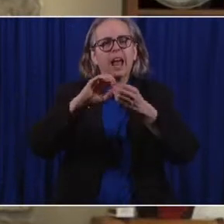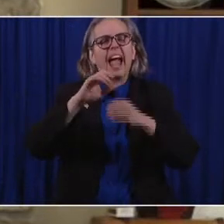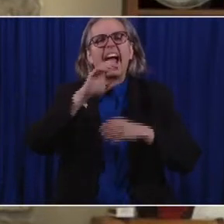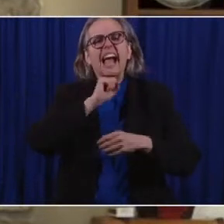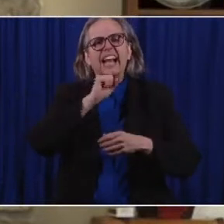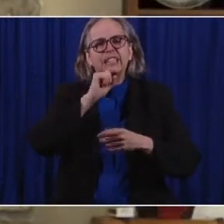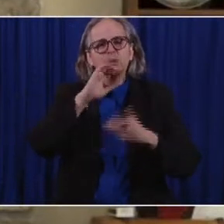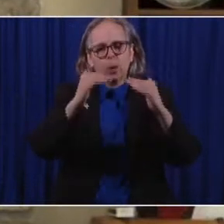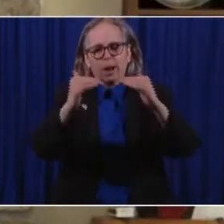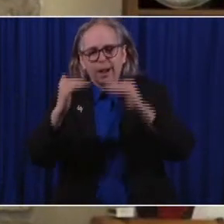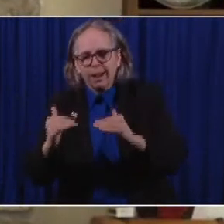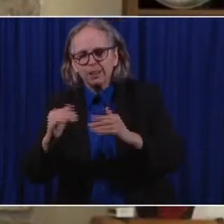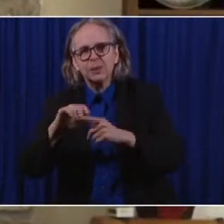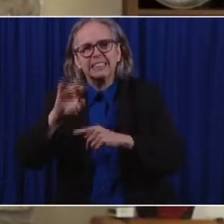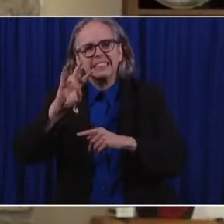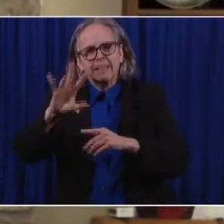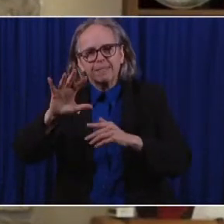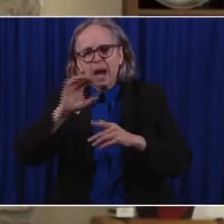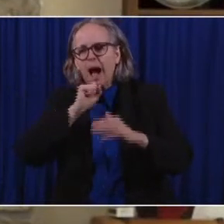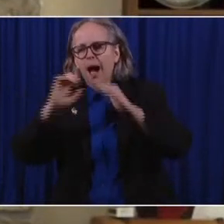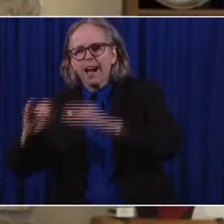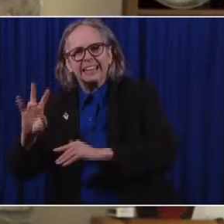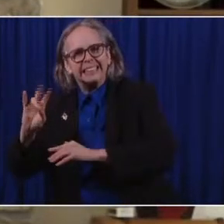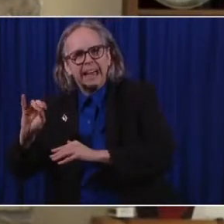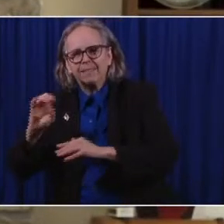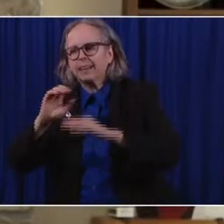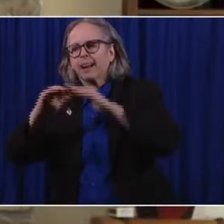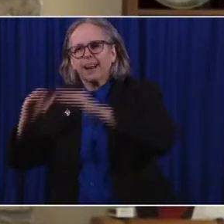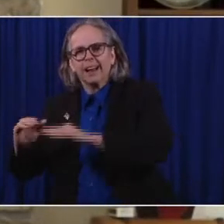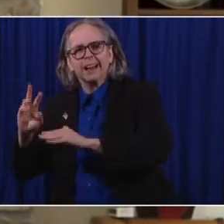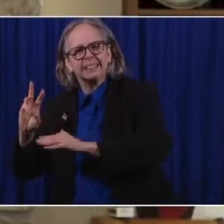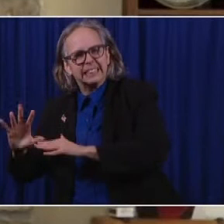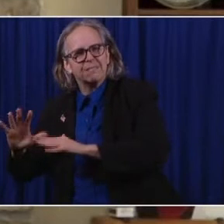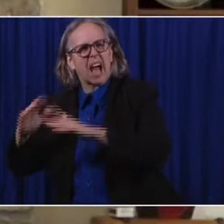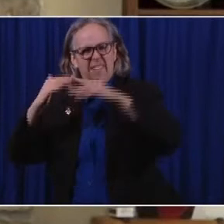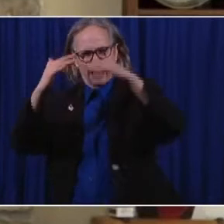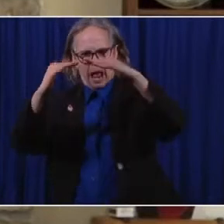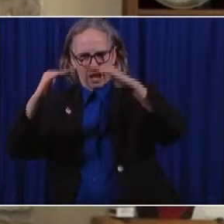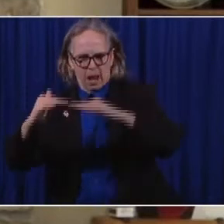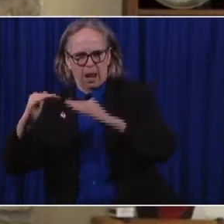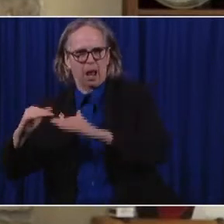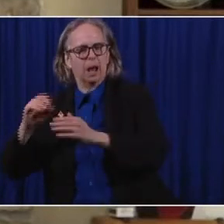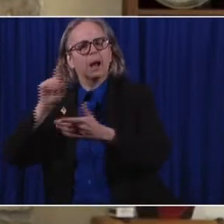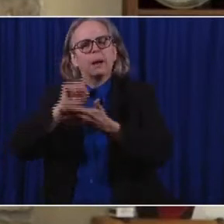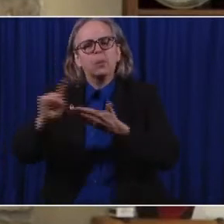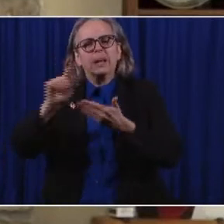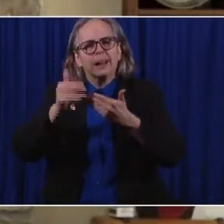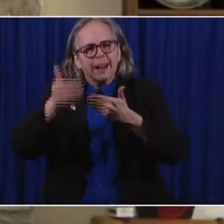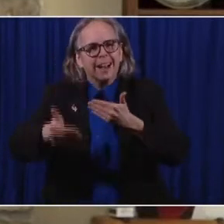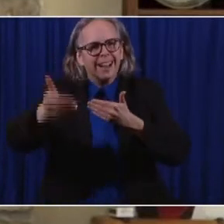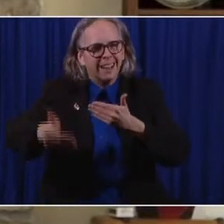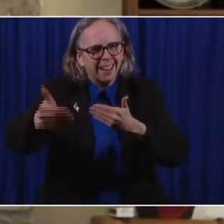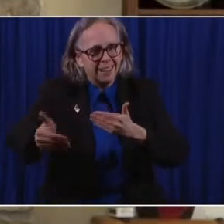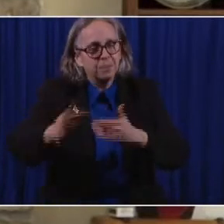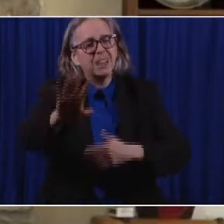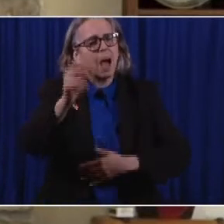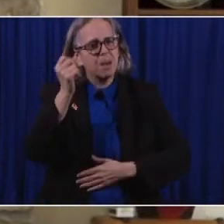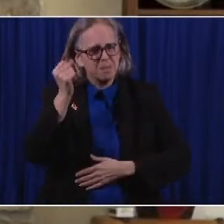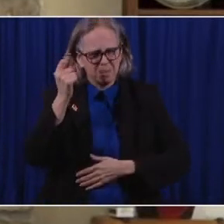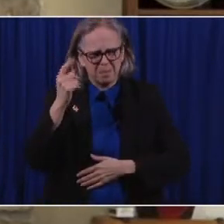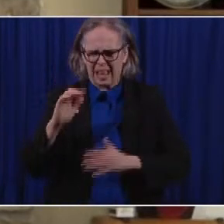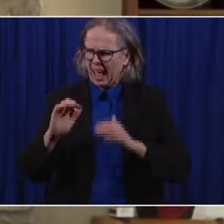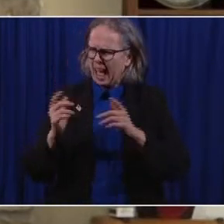age or older. And let me kind of walk everyone through that. The shipments come into Ohio beginning